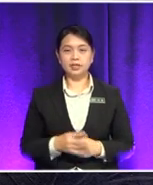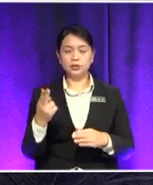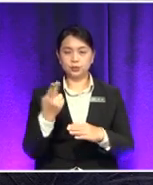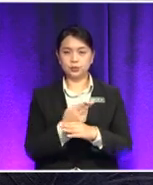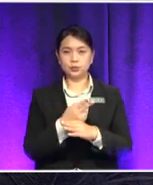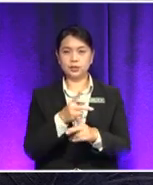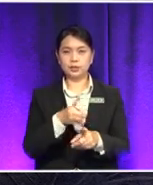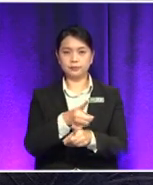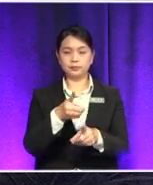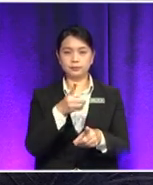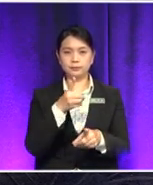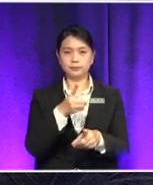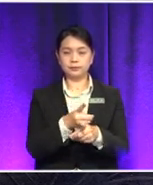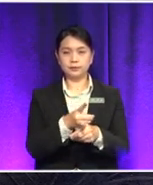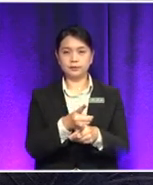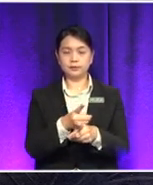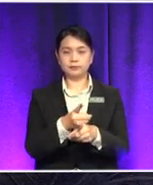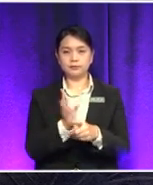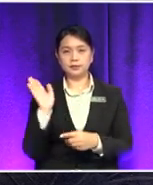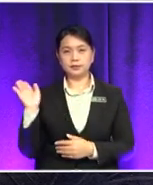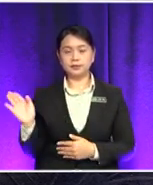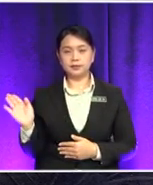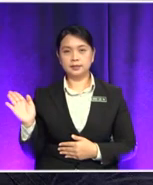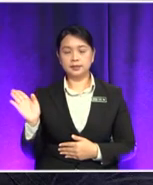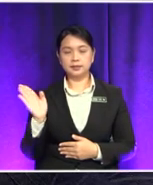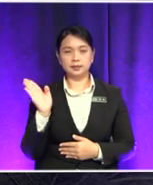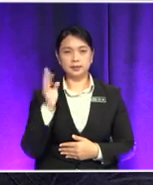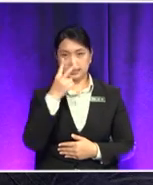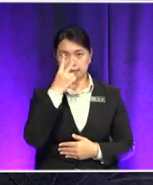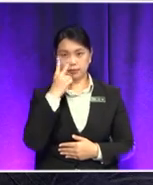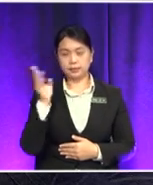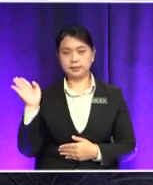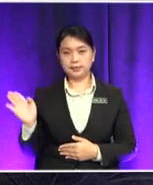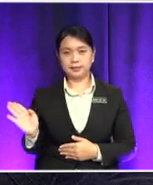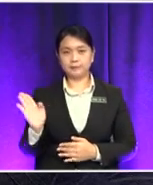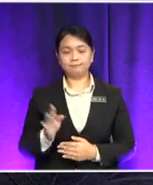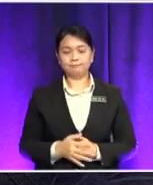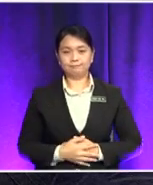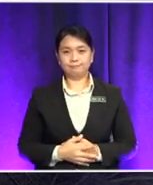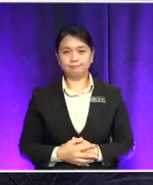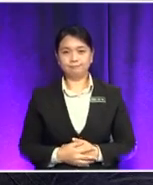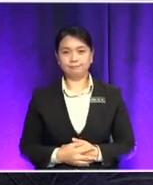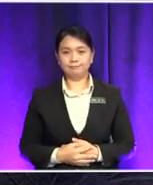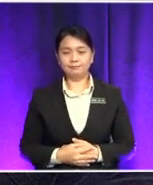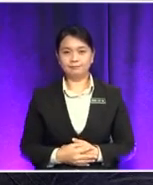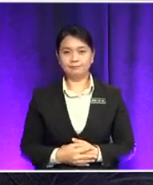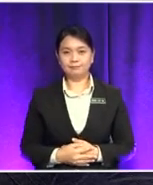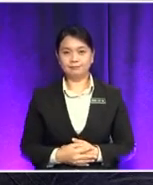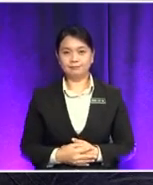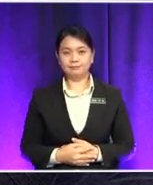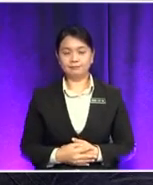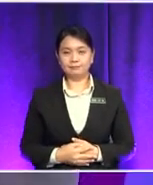appropriate greeting and signature ending. Yes, it should be on the top one. Right. Yes, so good job,